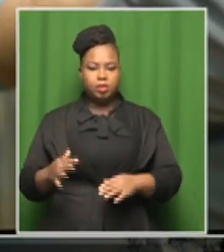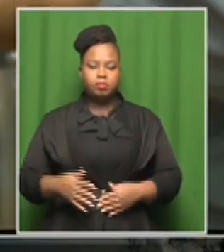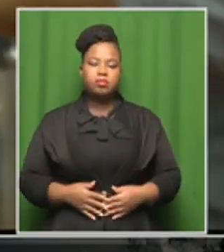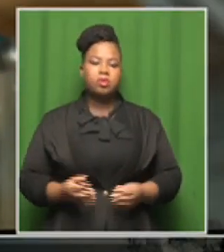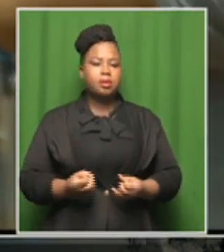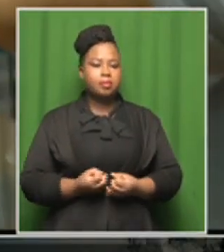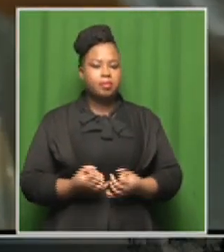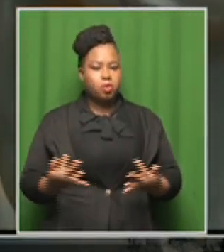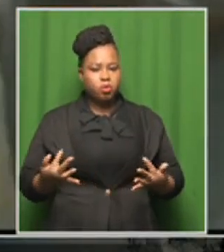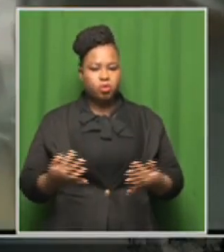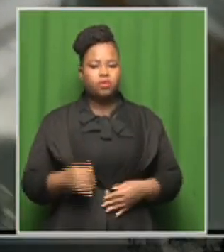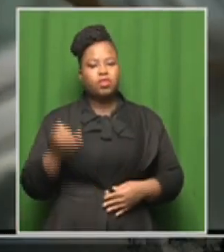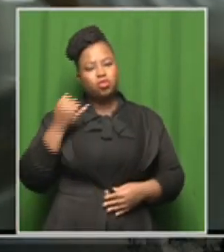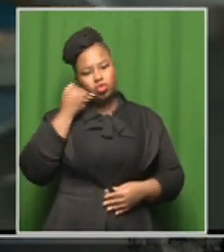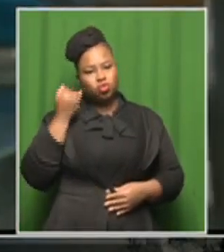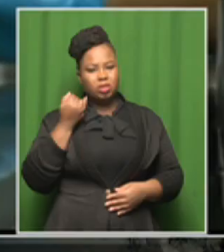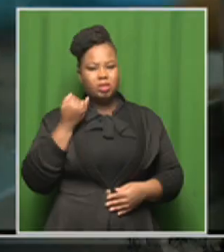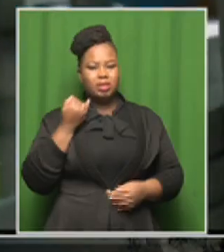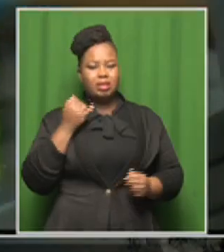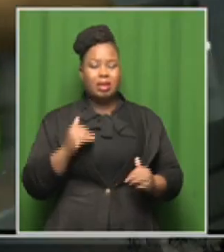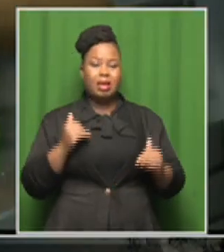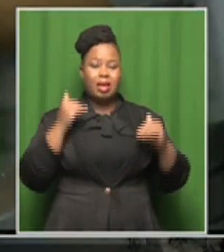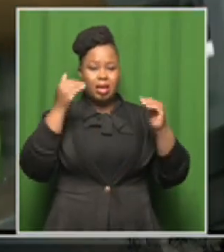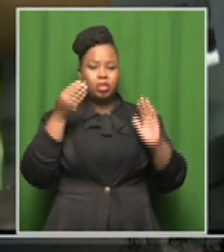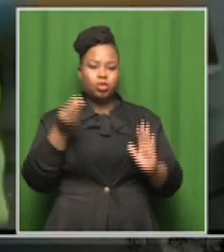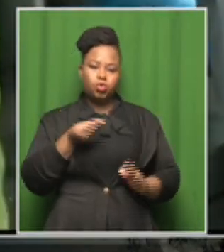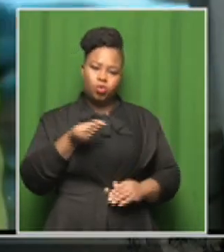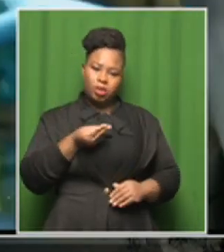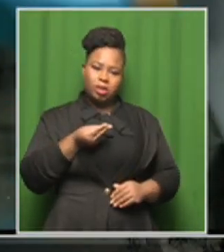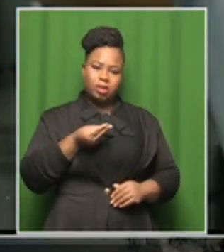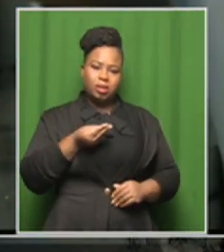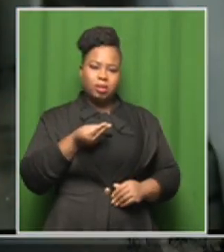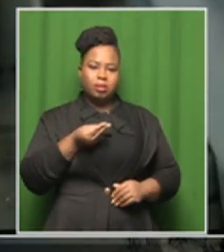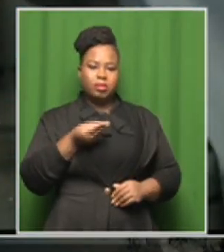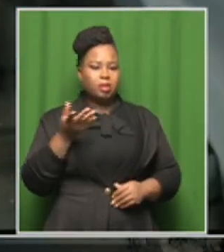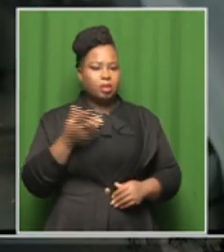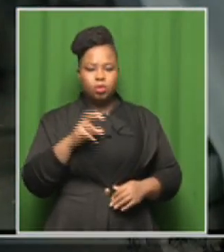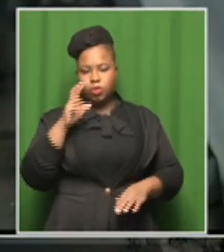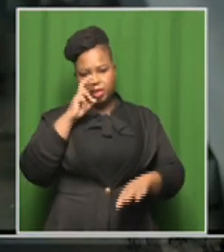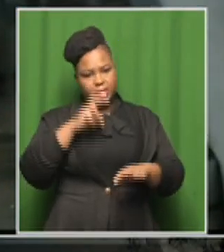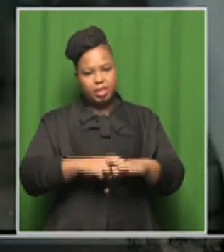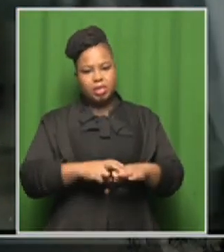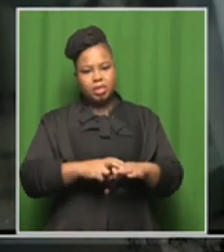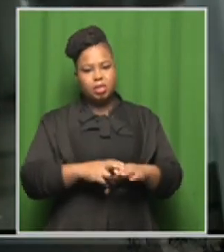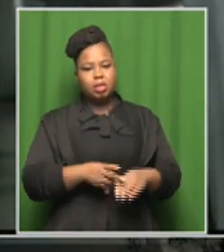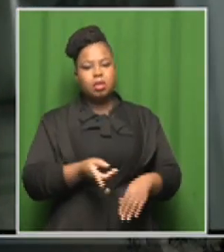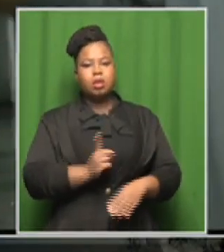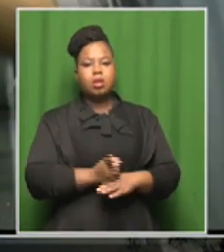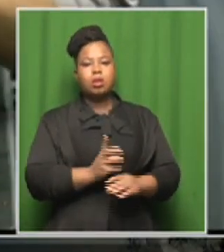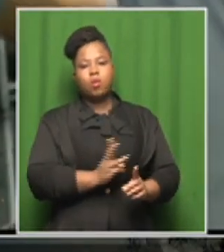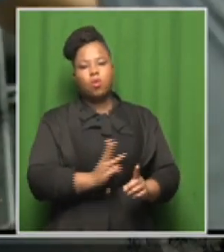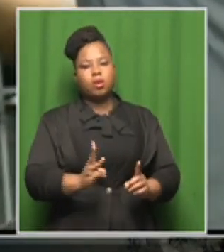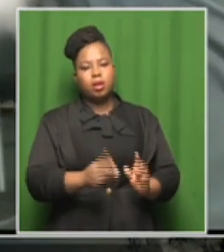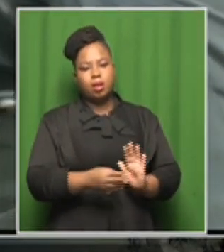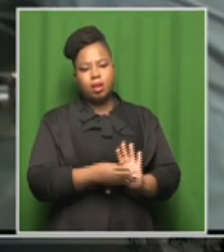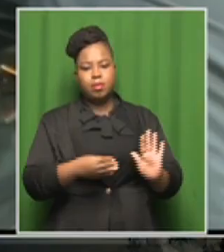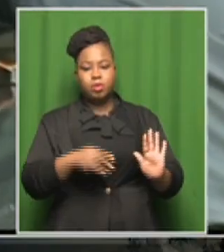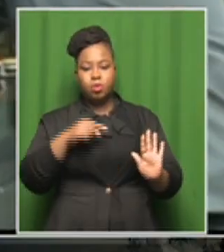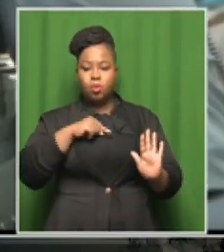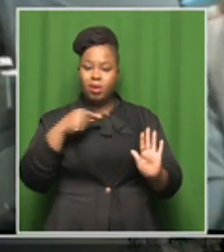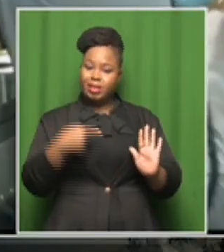of the juices, even though they have the high sugar content, they would not require the warning labels. And it's simply